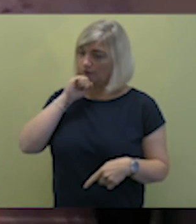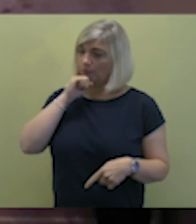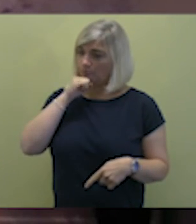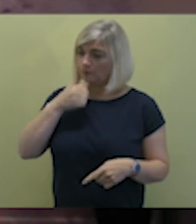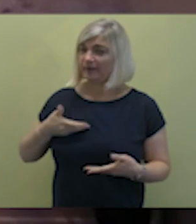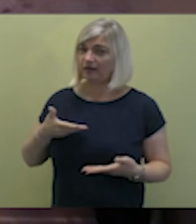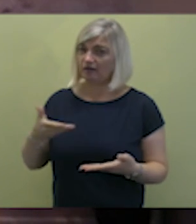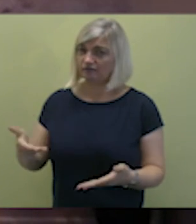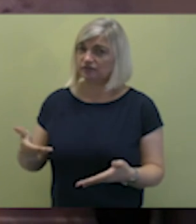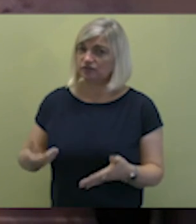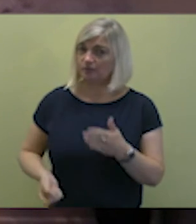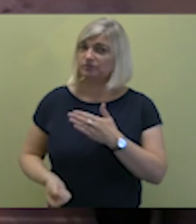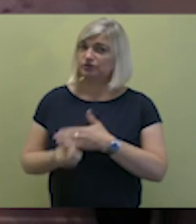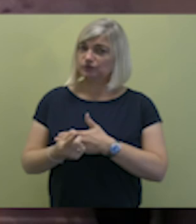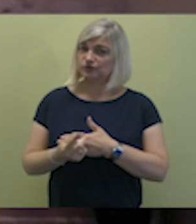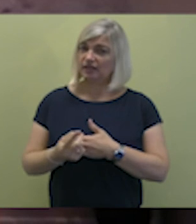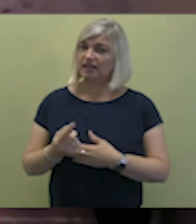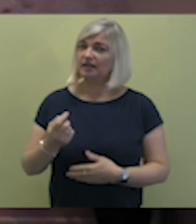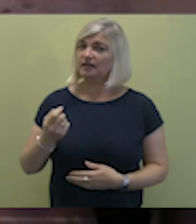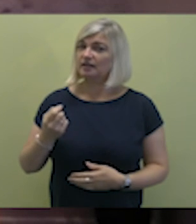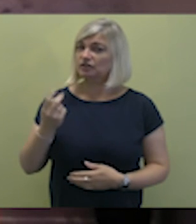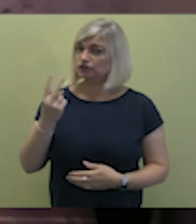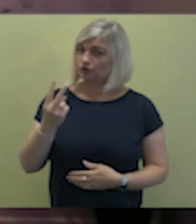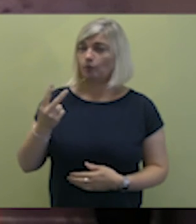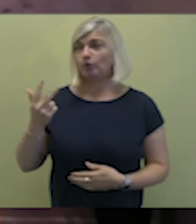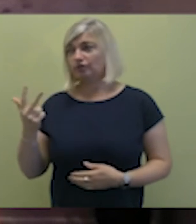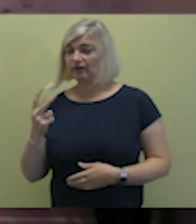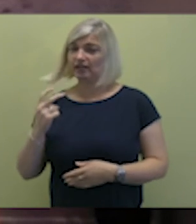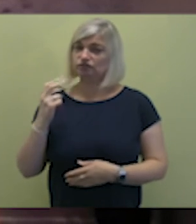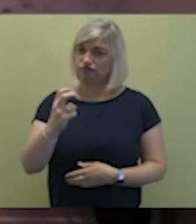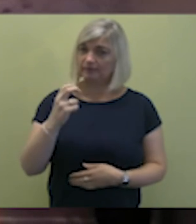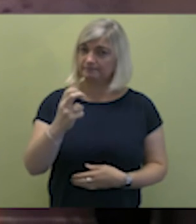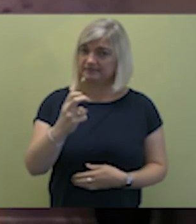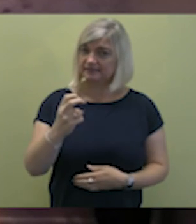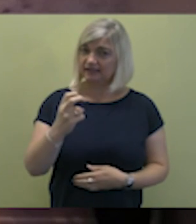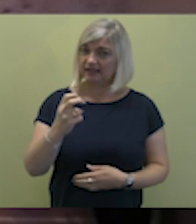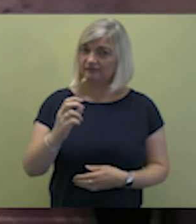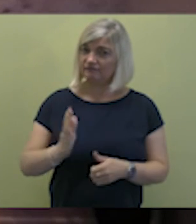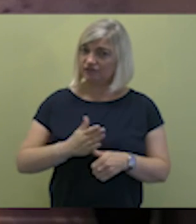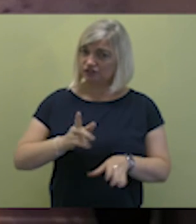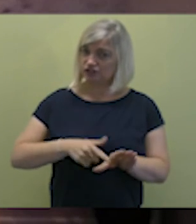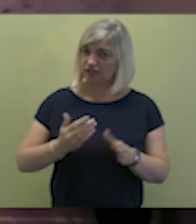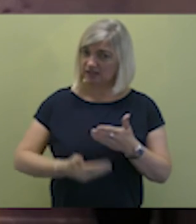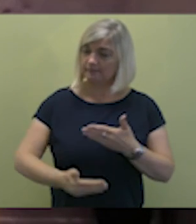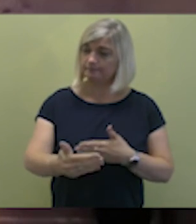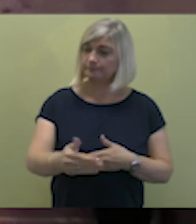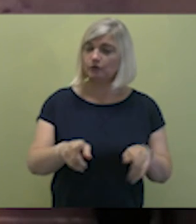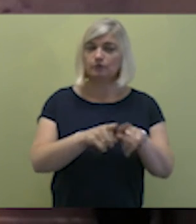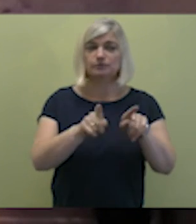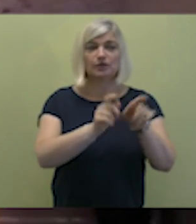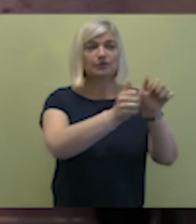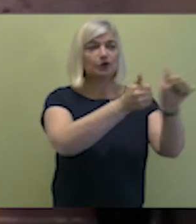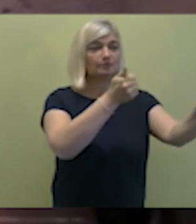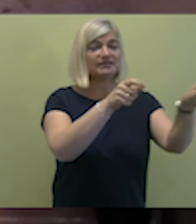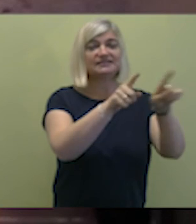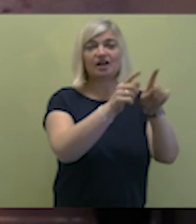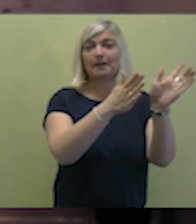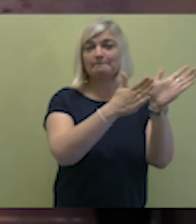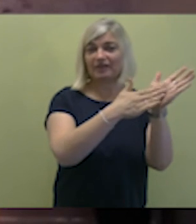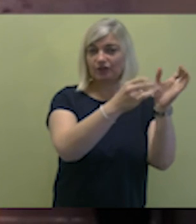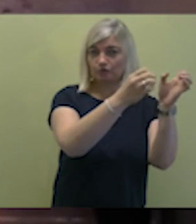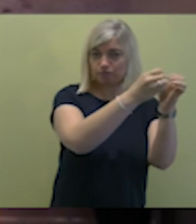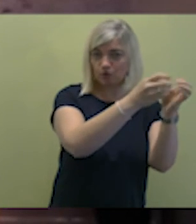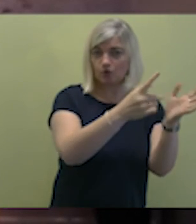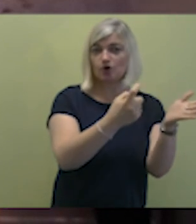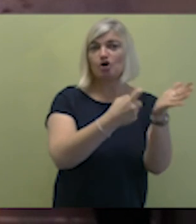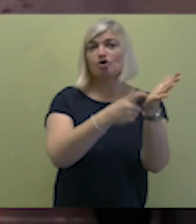go on at least 2 or 3 trips throughout their first year. In addition to that, the companies that we started to link with, such as the Matthew